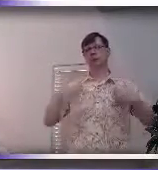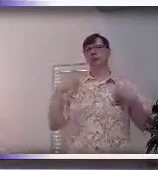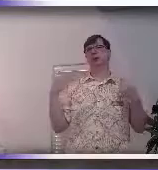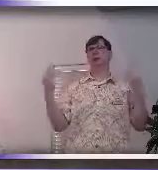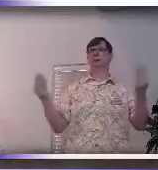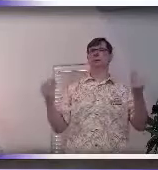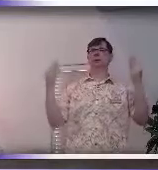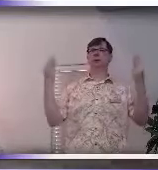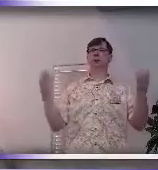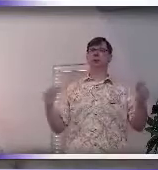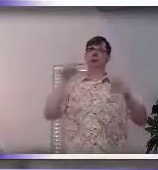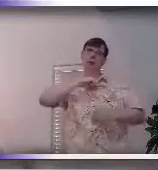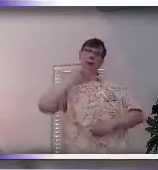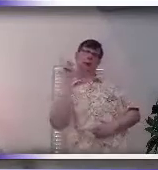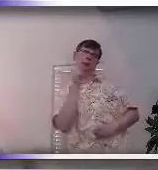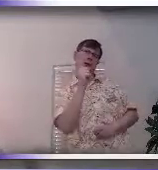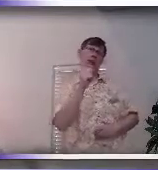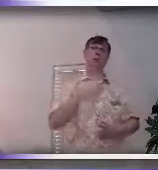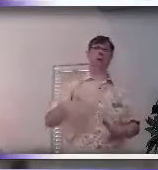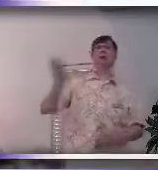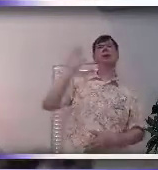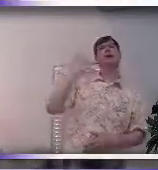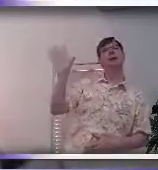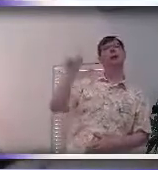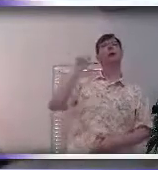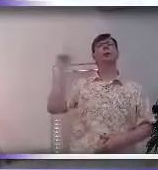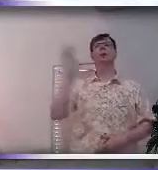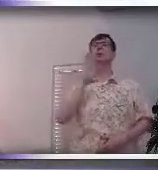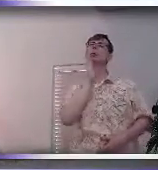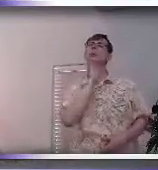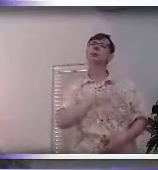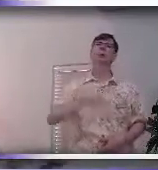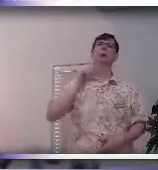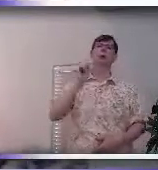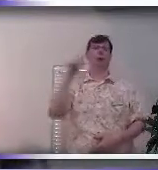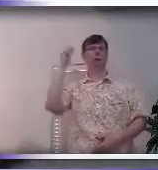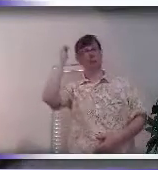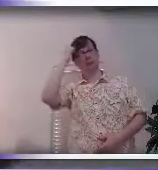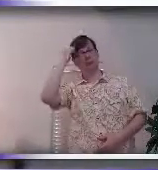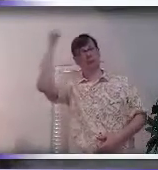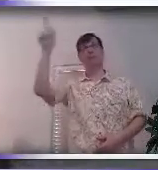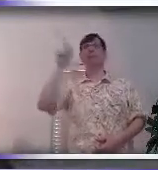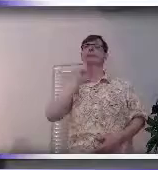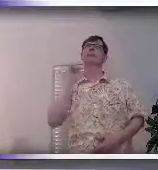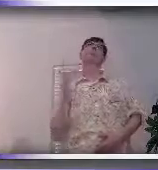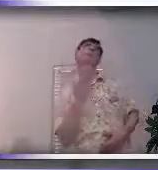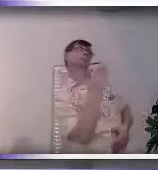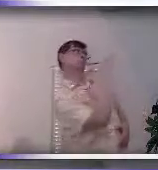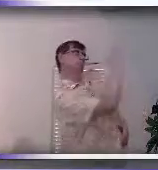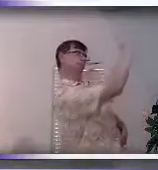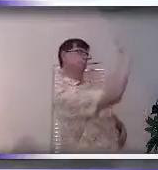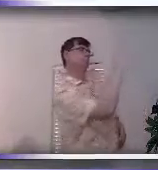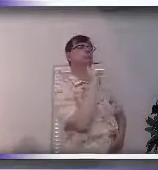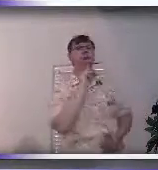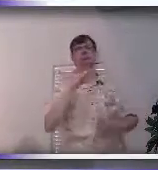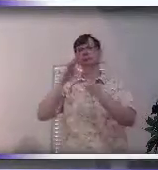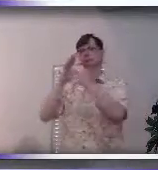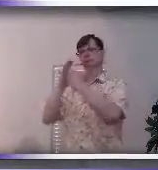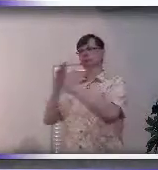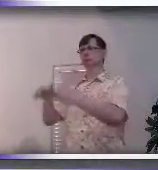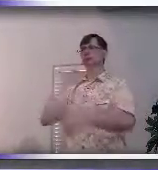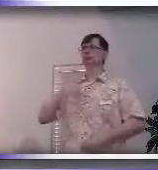many individuals. That one being is the one mind. It is what we call God. It is